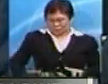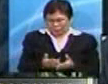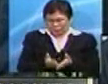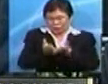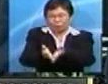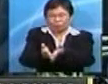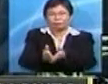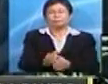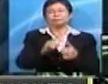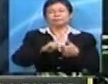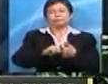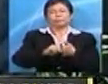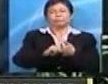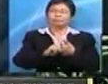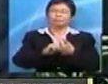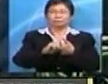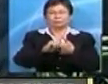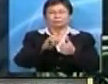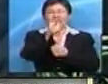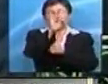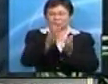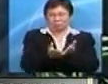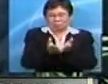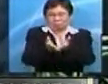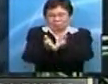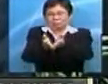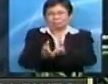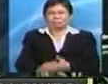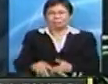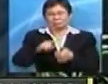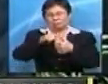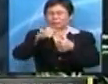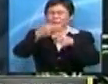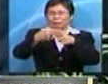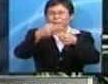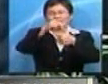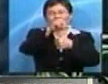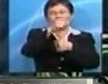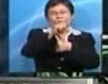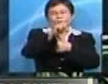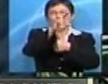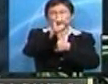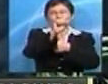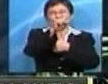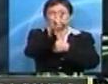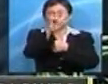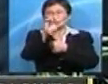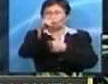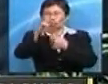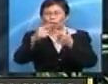the Shuilong, the Kunlun San, the Haiko, the Chao Kan